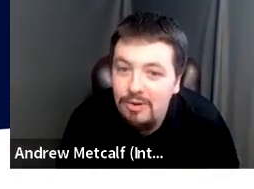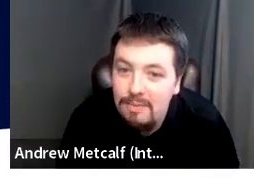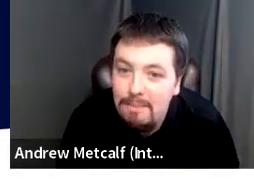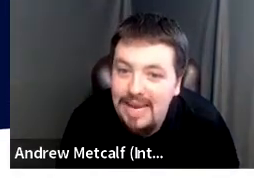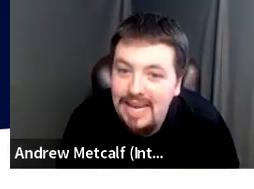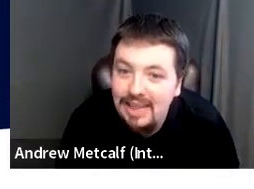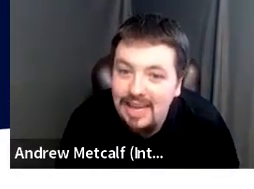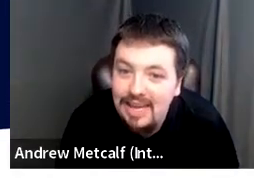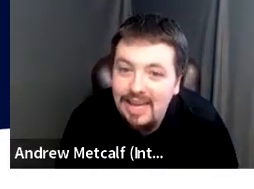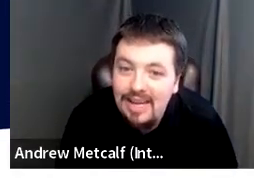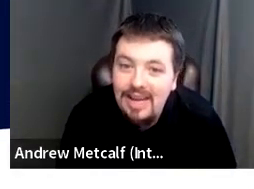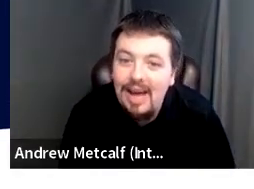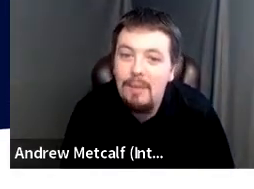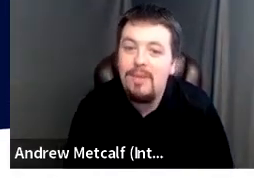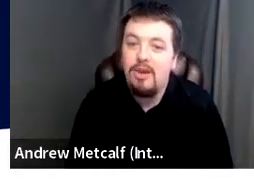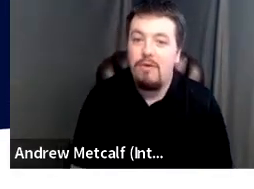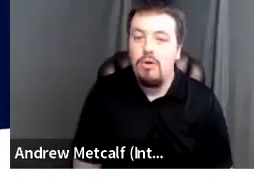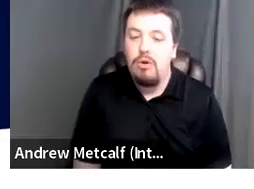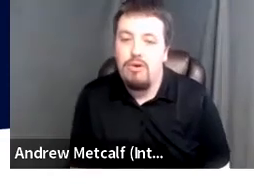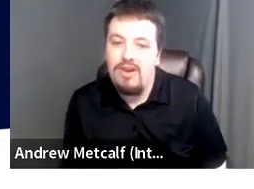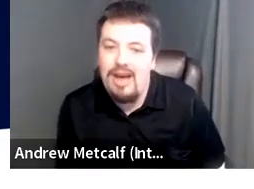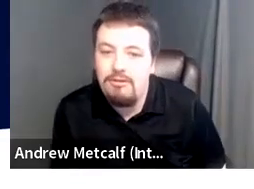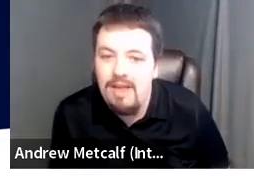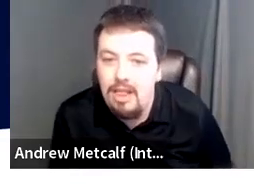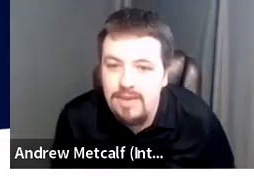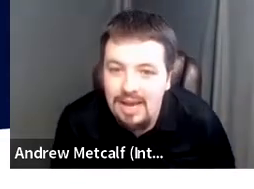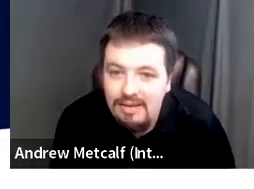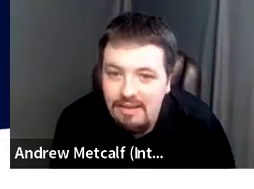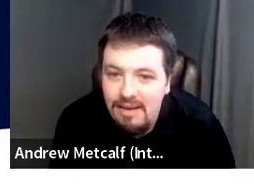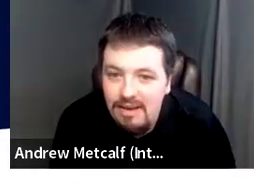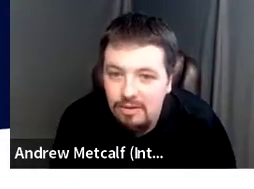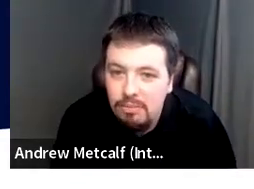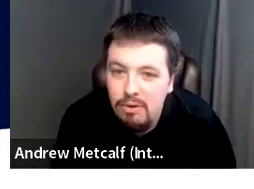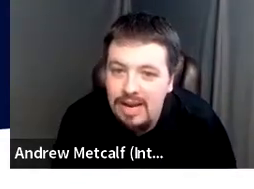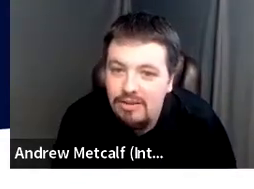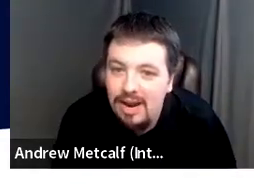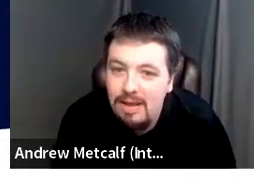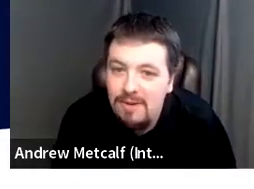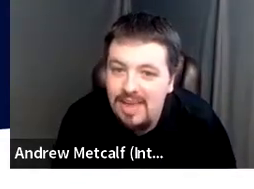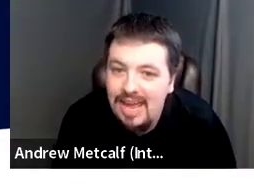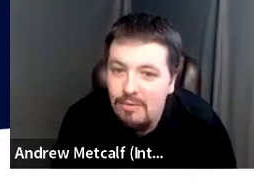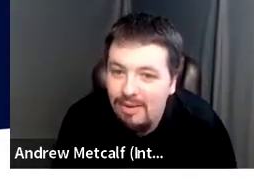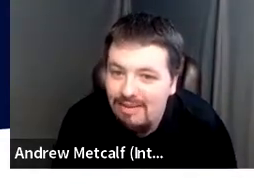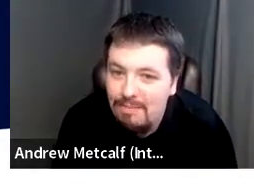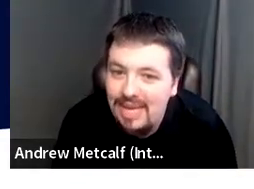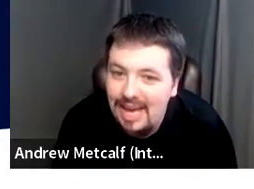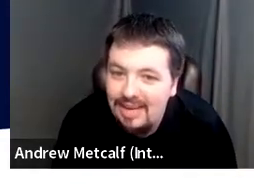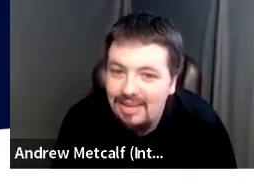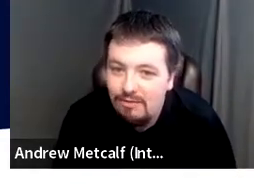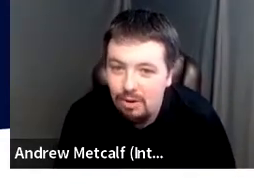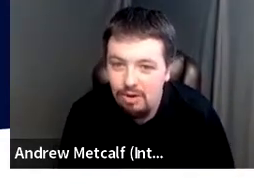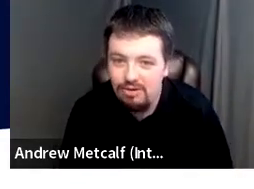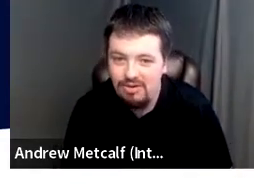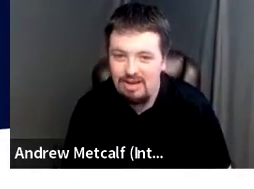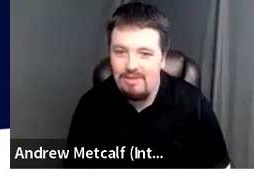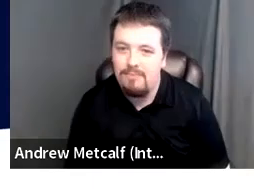learning language immediately, but their vocal cords are not developed yet. So their brain is ready, but they can't really speak yet.